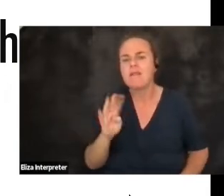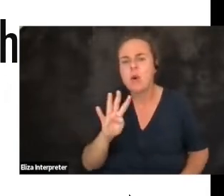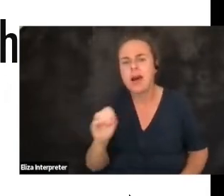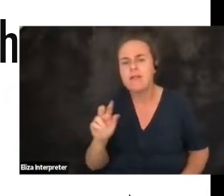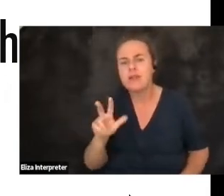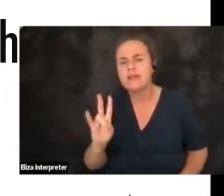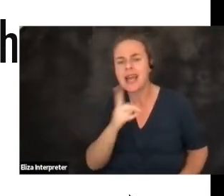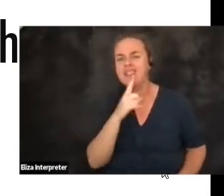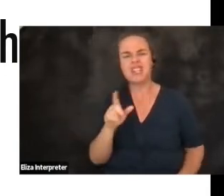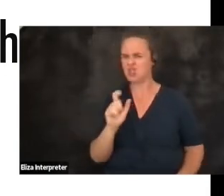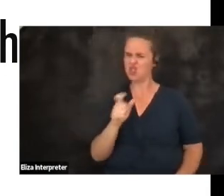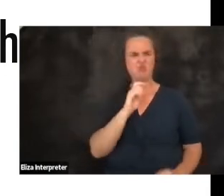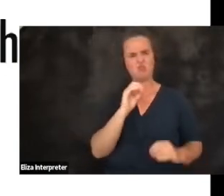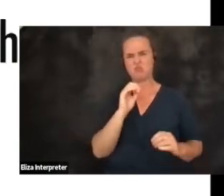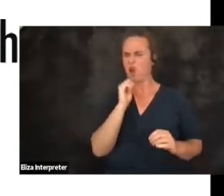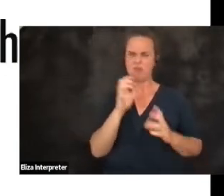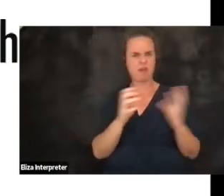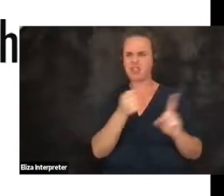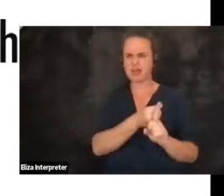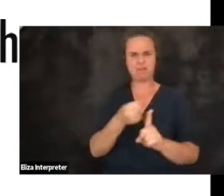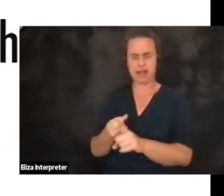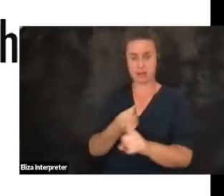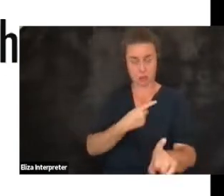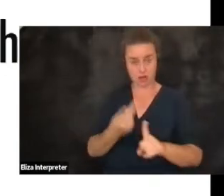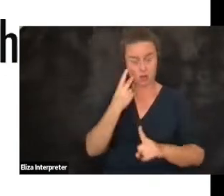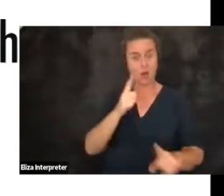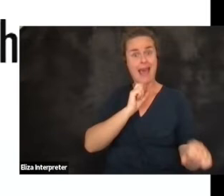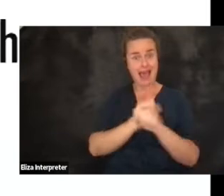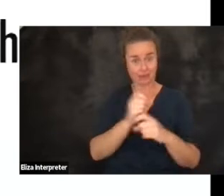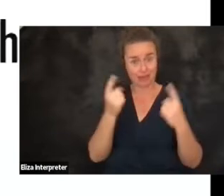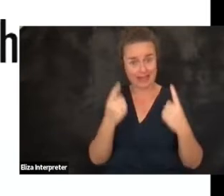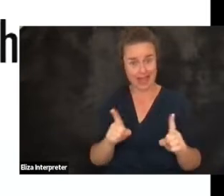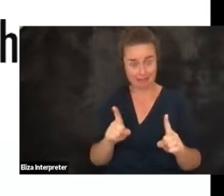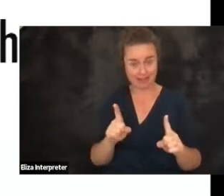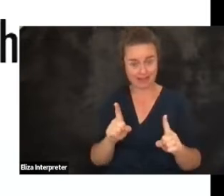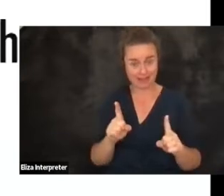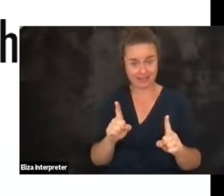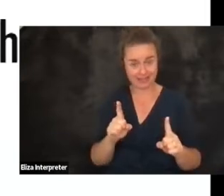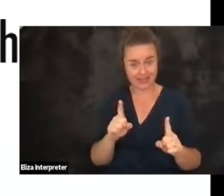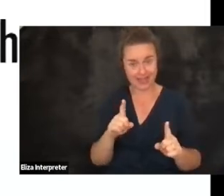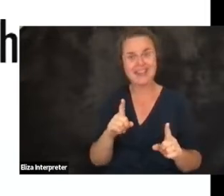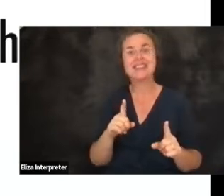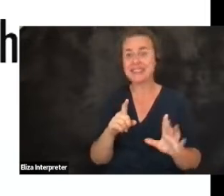between the group. So let me show you what actually happened.